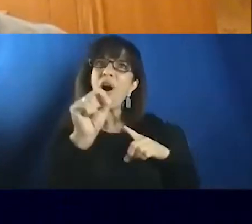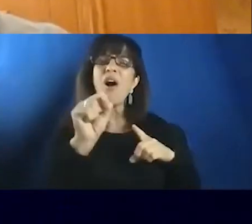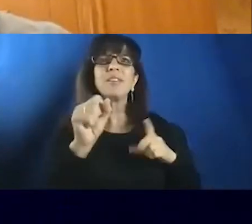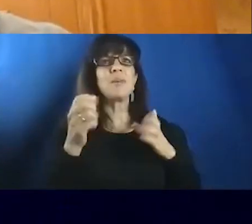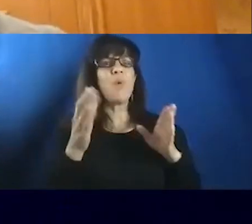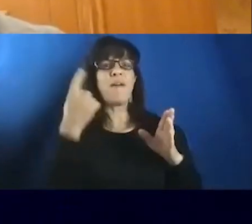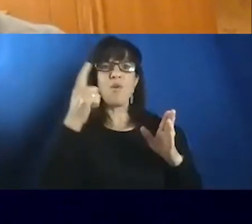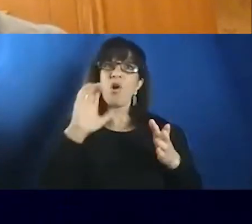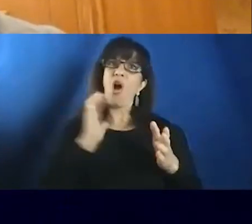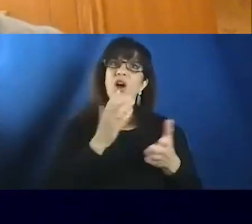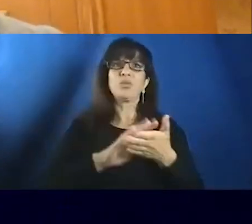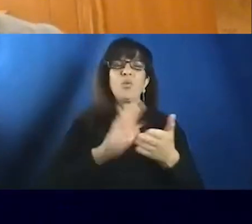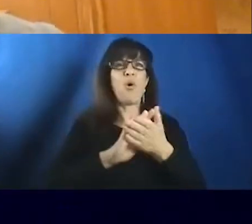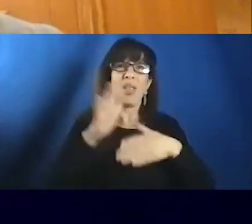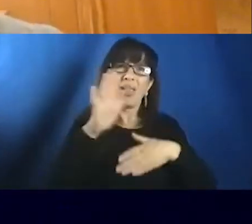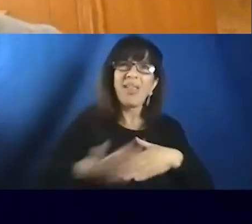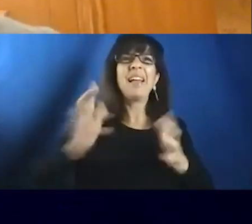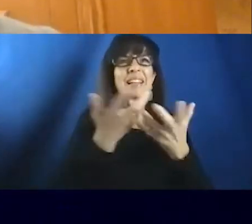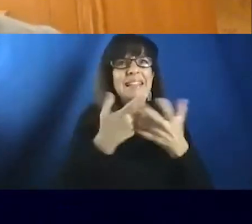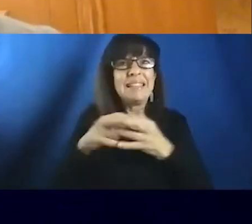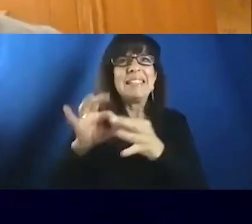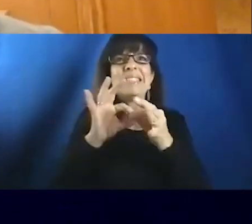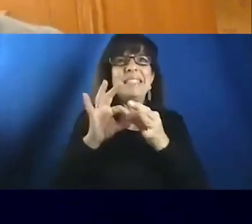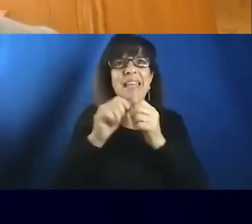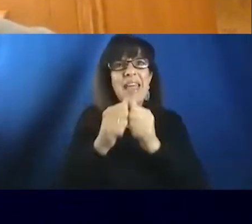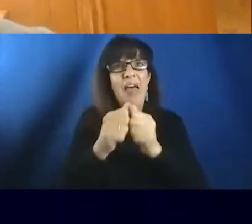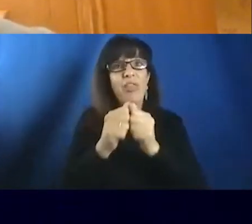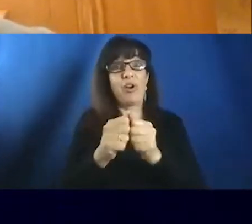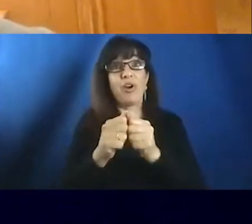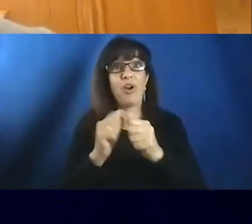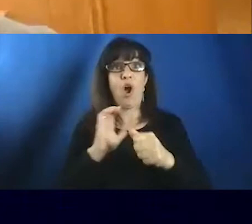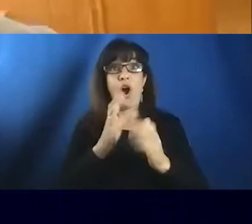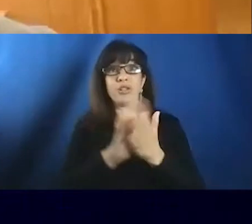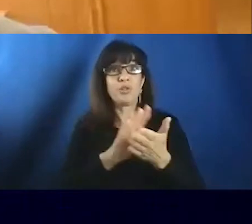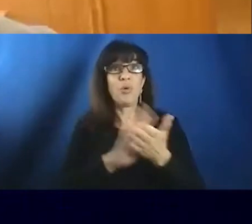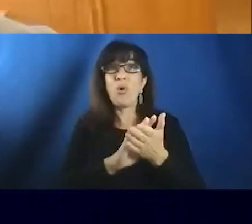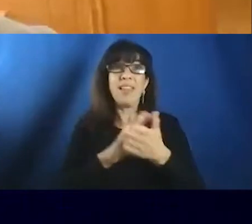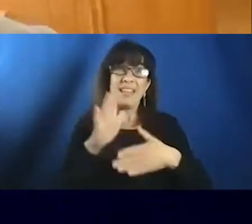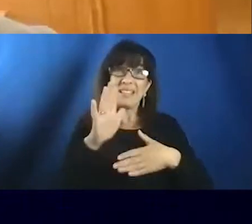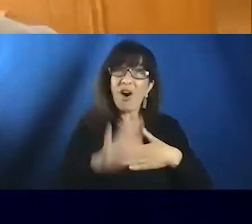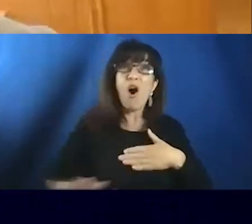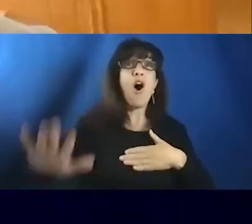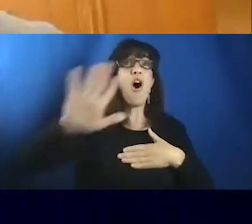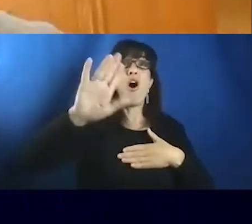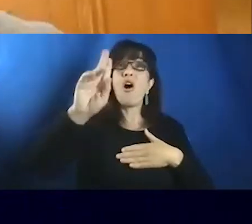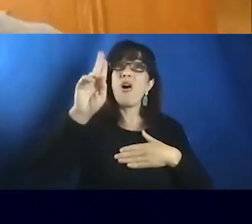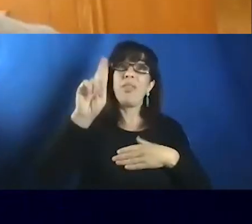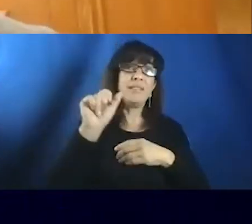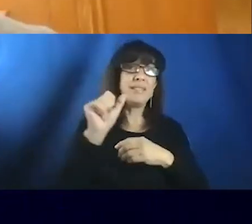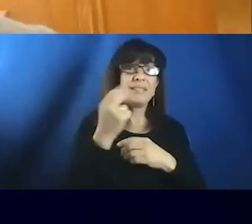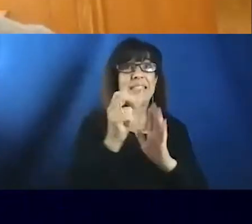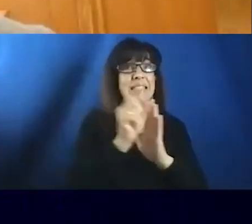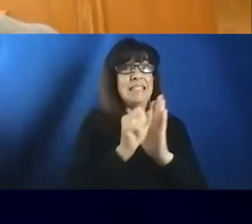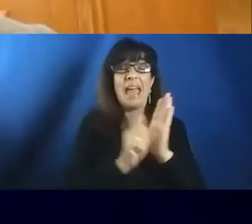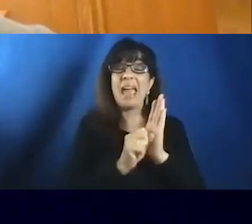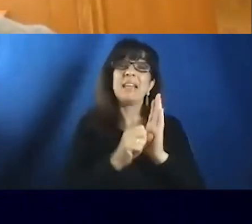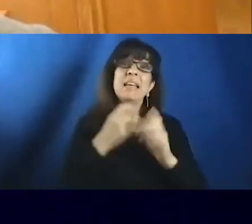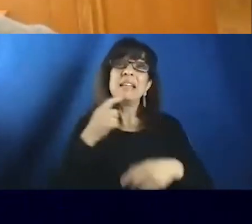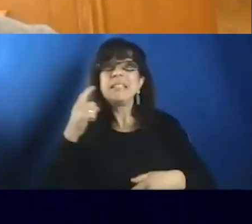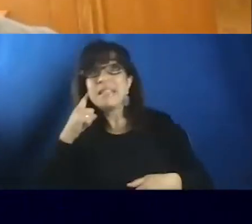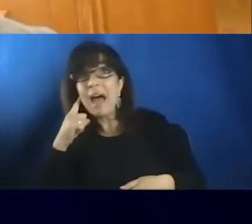to bring our school together. Our school covers the entire state of Utah, and both deaf,